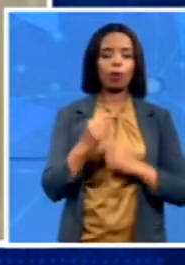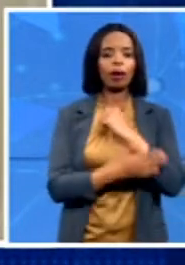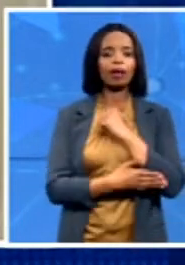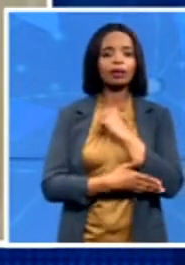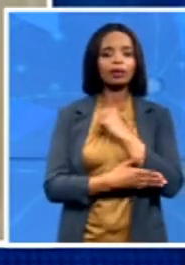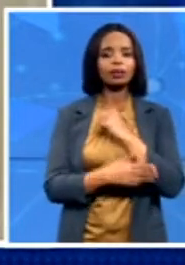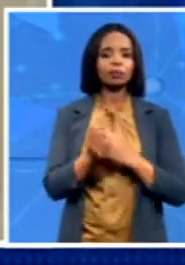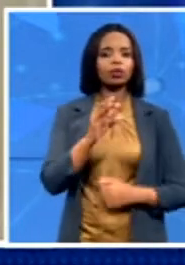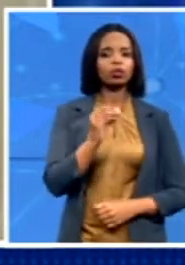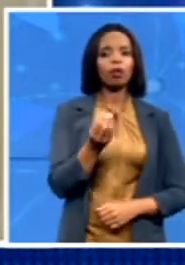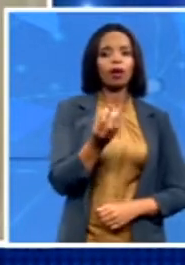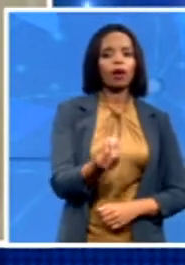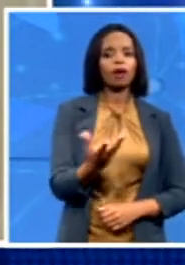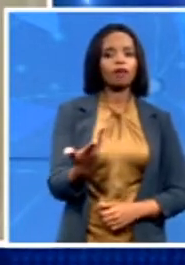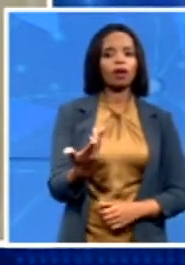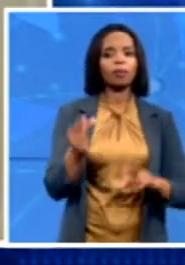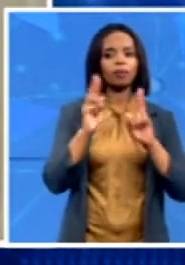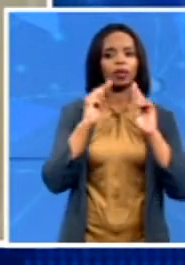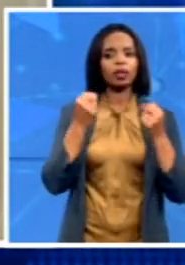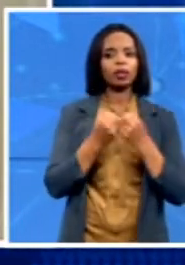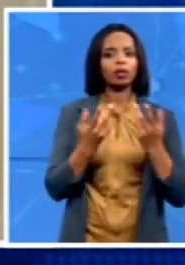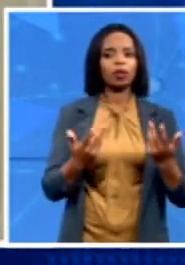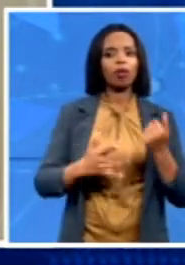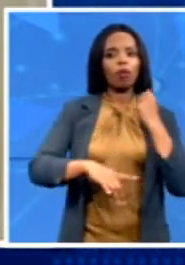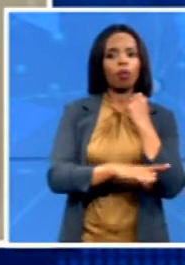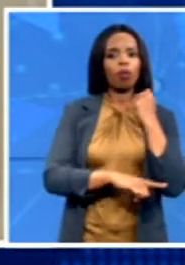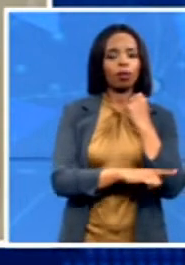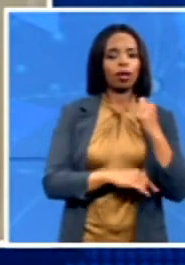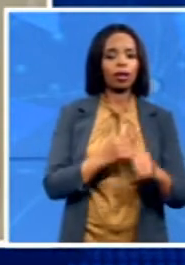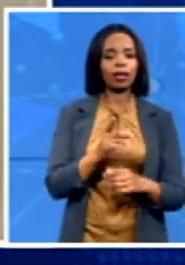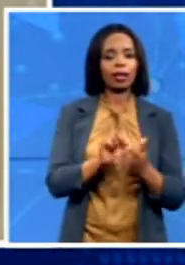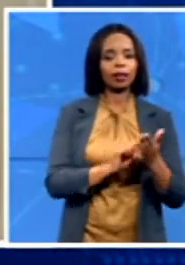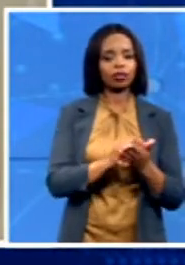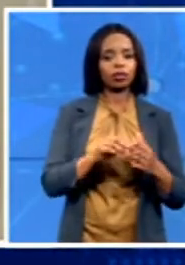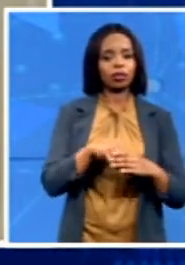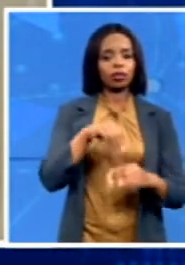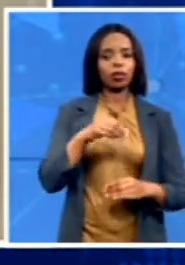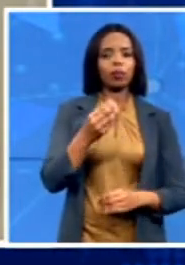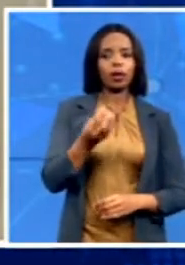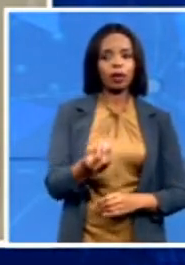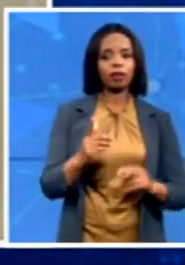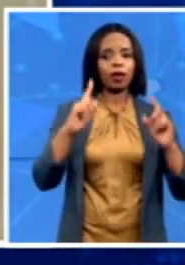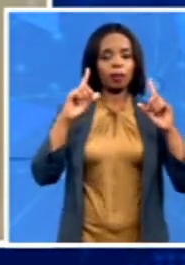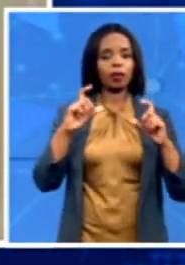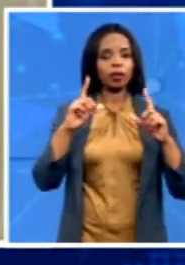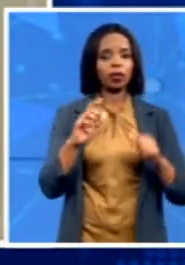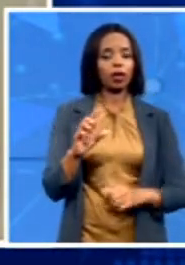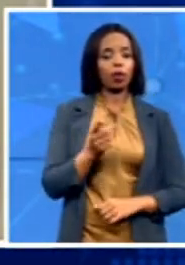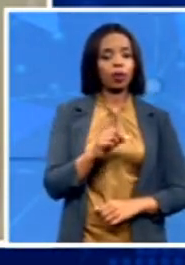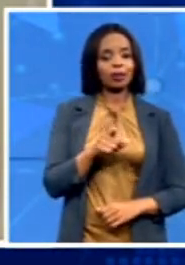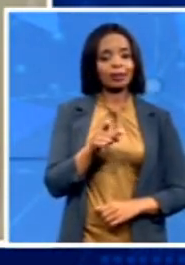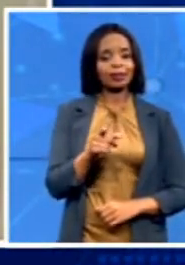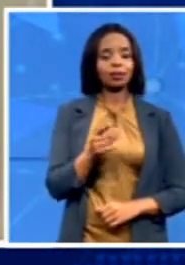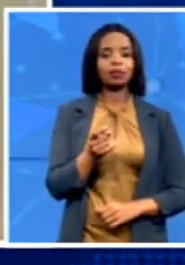local elections, we have a picture of what the political voting patterns are, but we need to get into the core of what